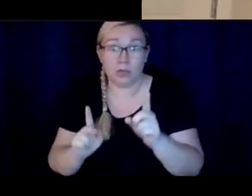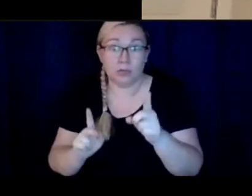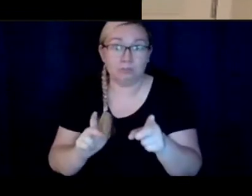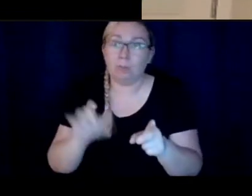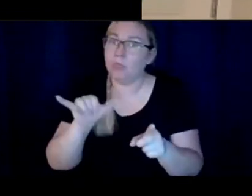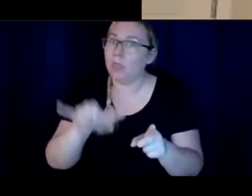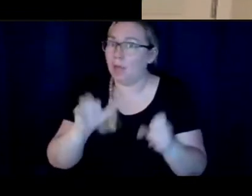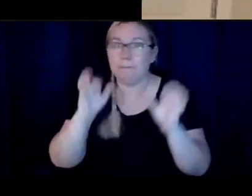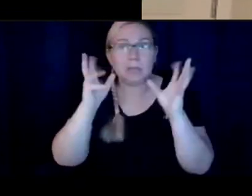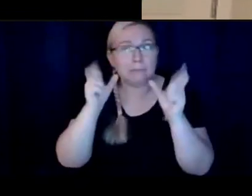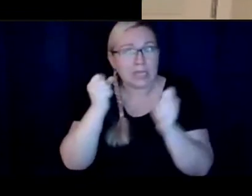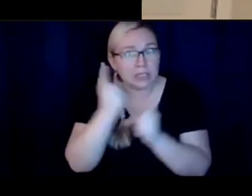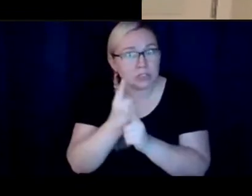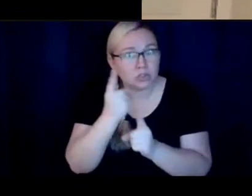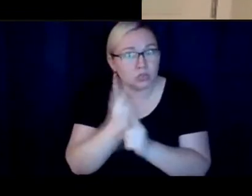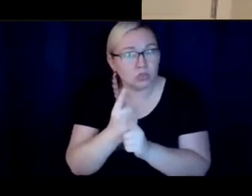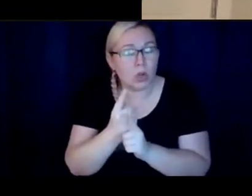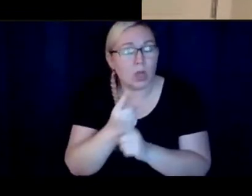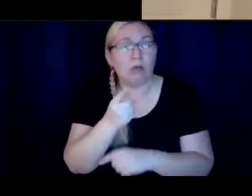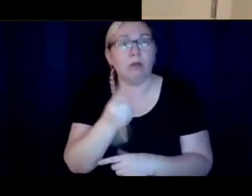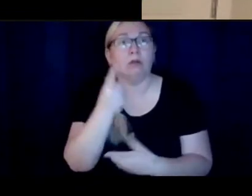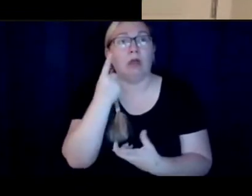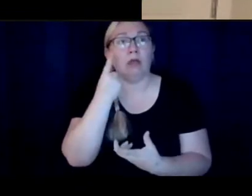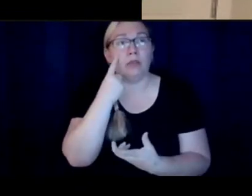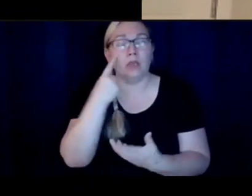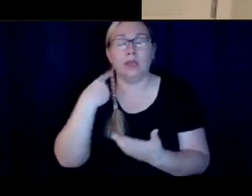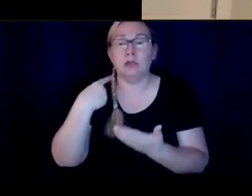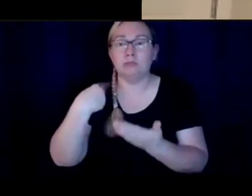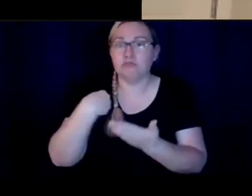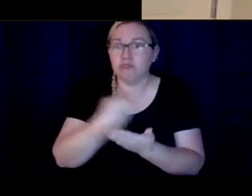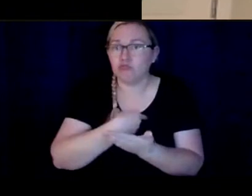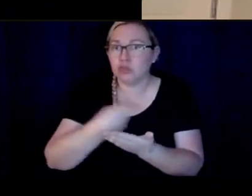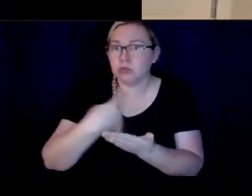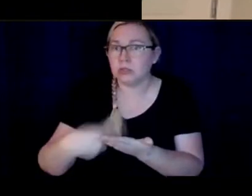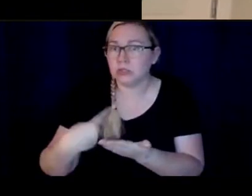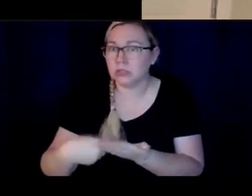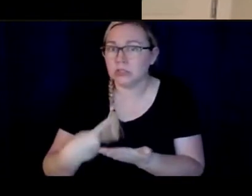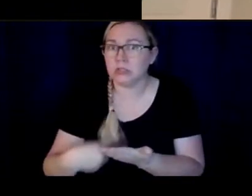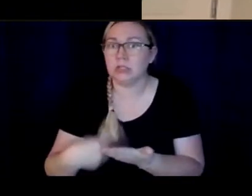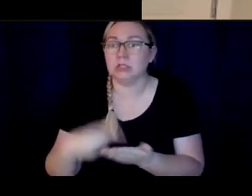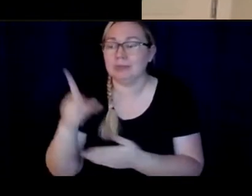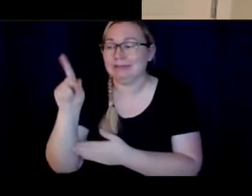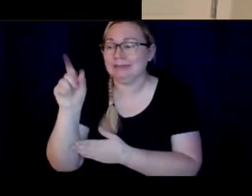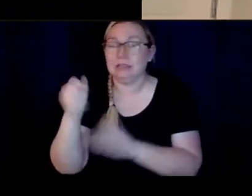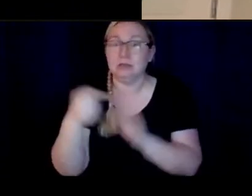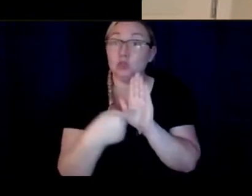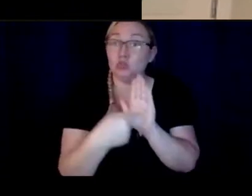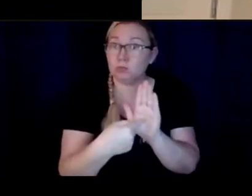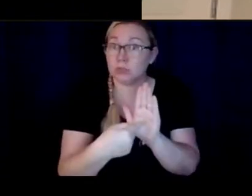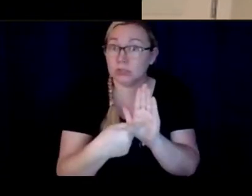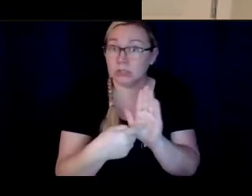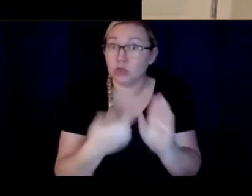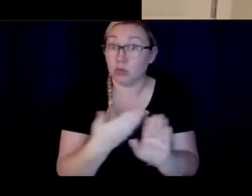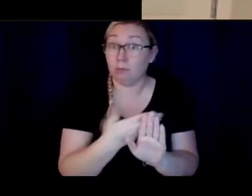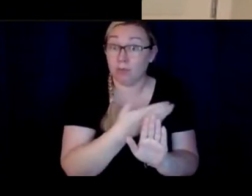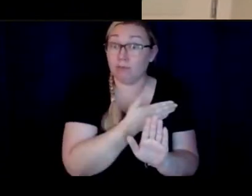something? You know, I think we talked about disability representation earlier,